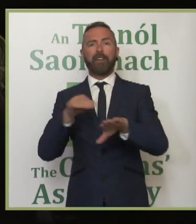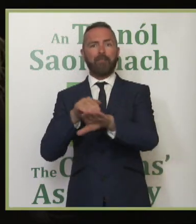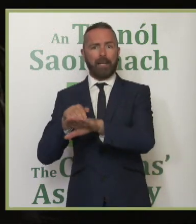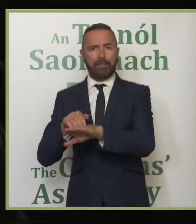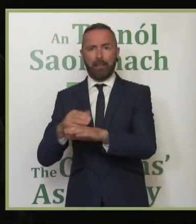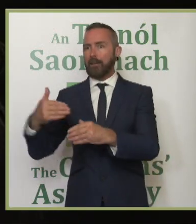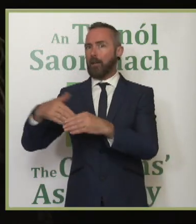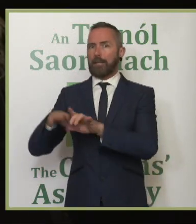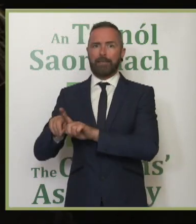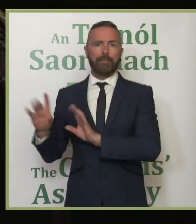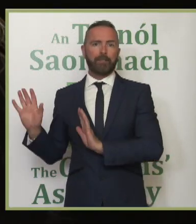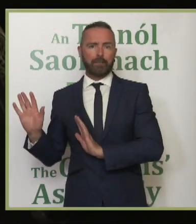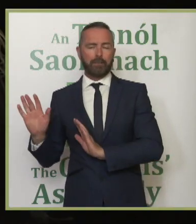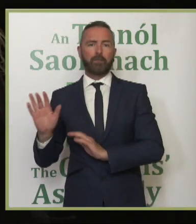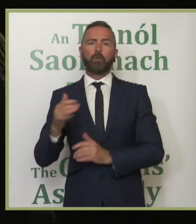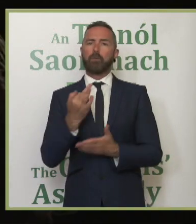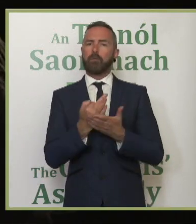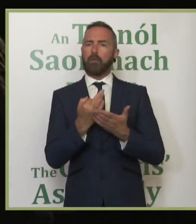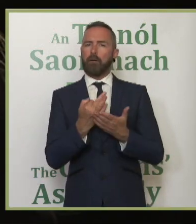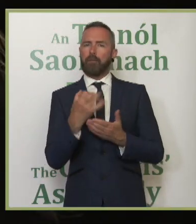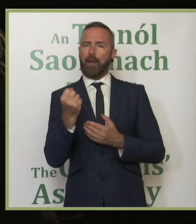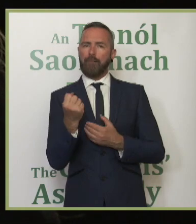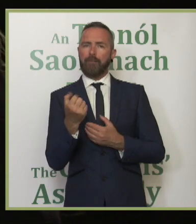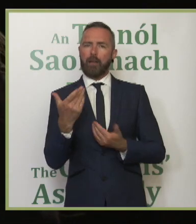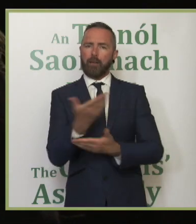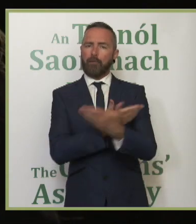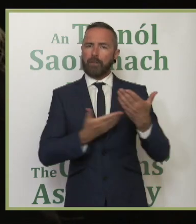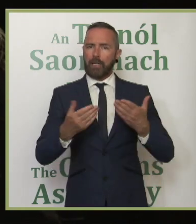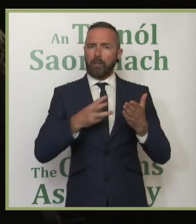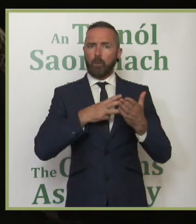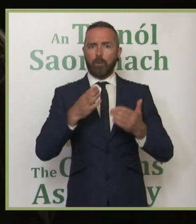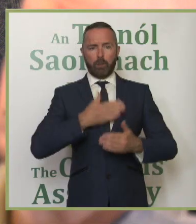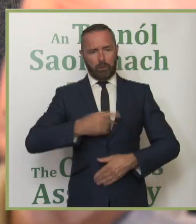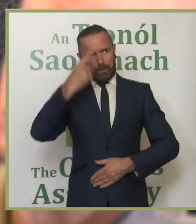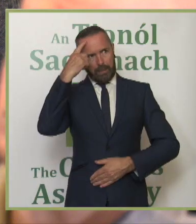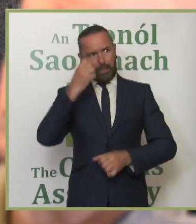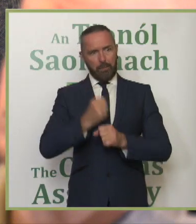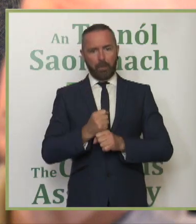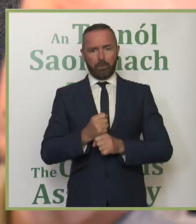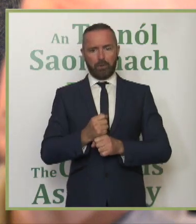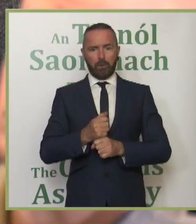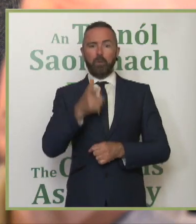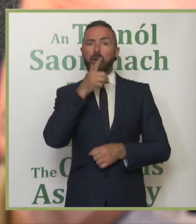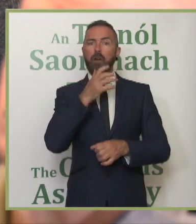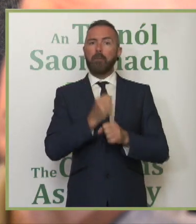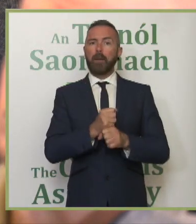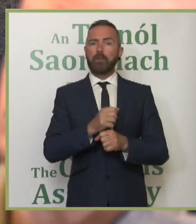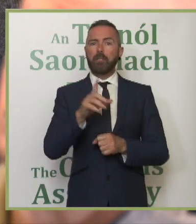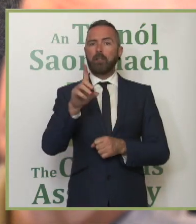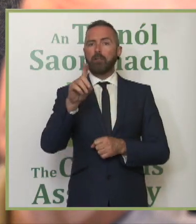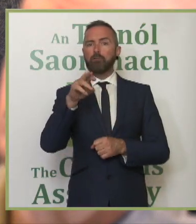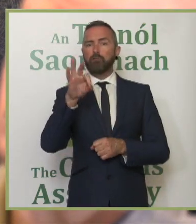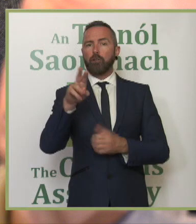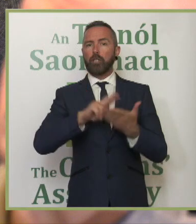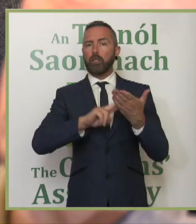are different, and so often we enter into this conversation when we just think we're simply talking about drug use